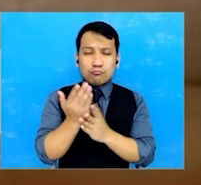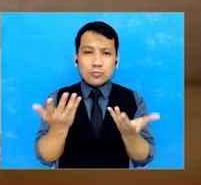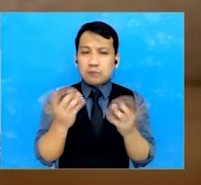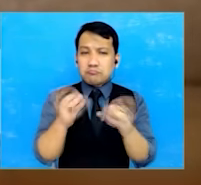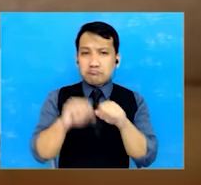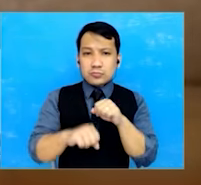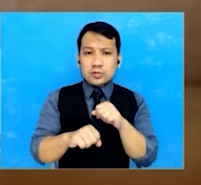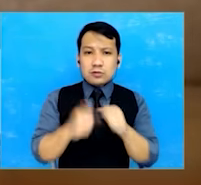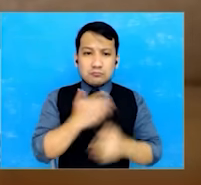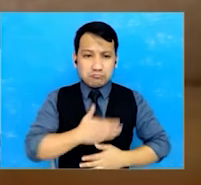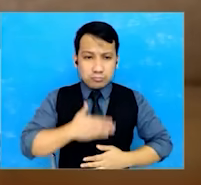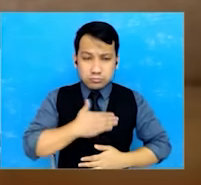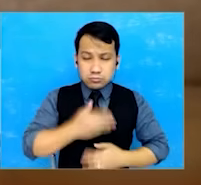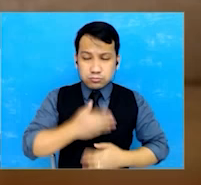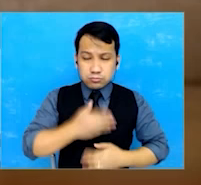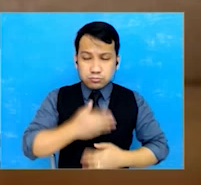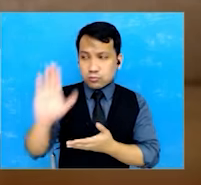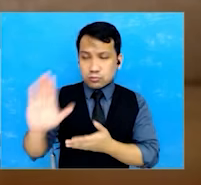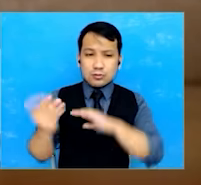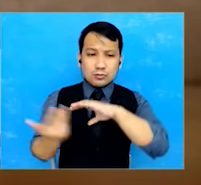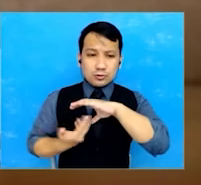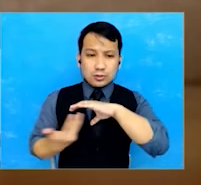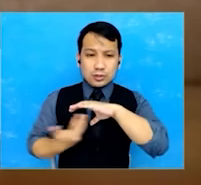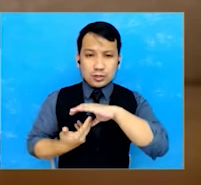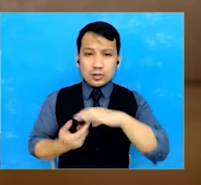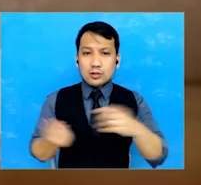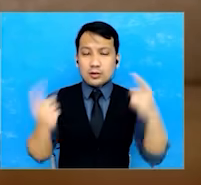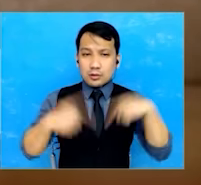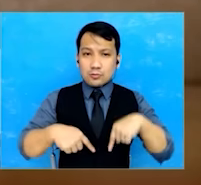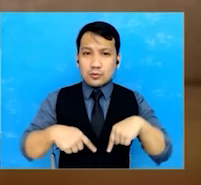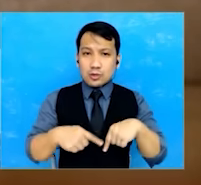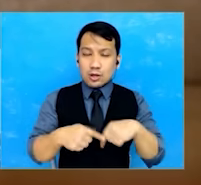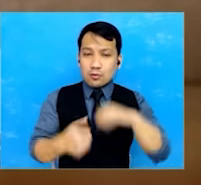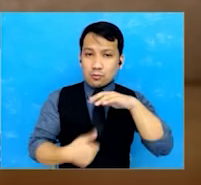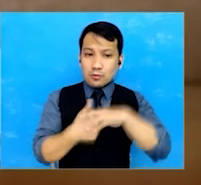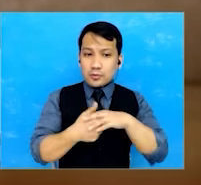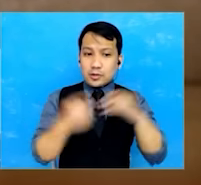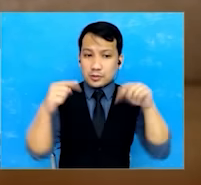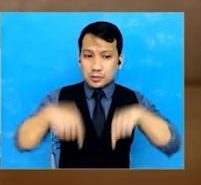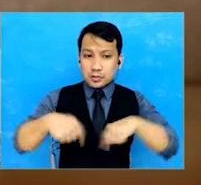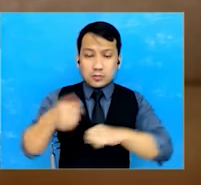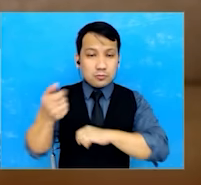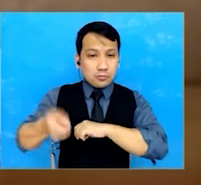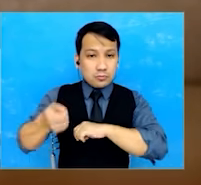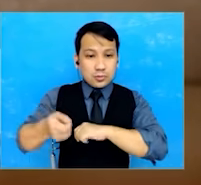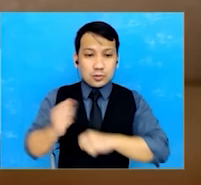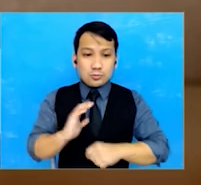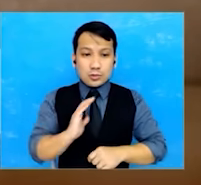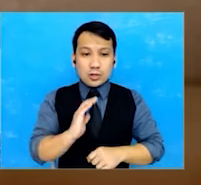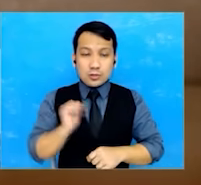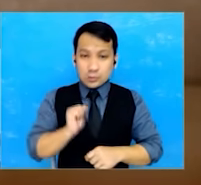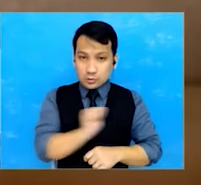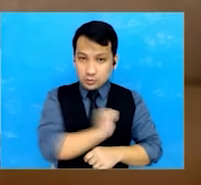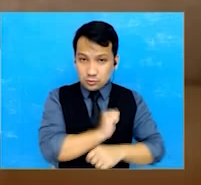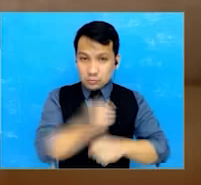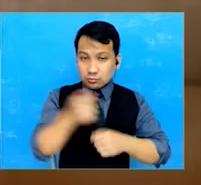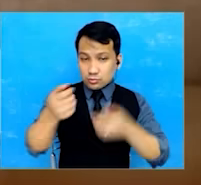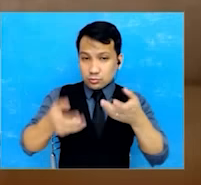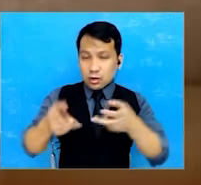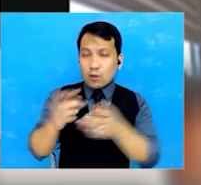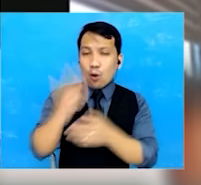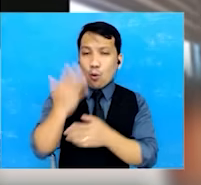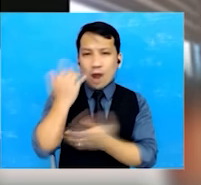please tell your client that we would expect him to appear in the course of the hearing, especially when we start having questions against